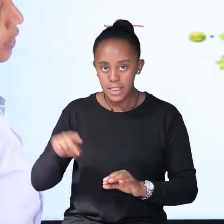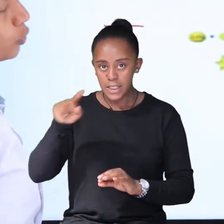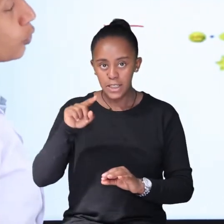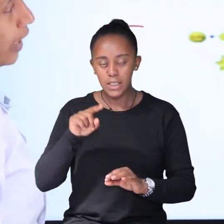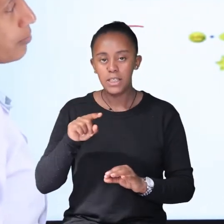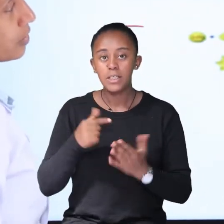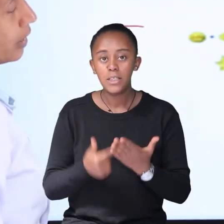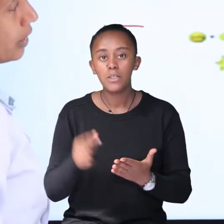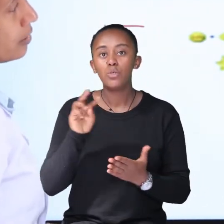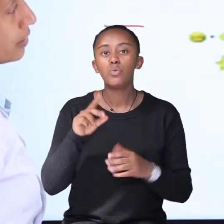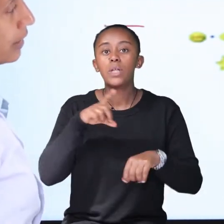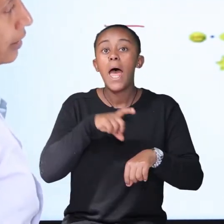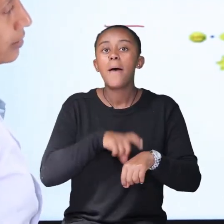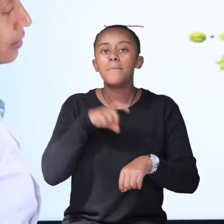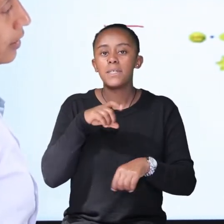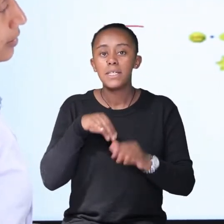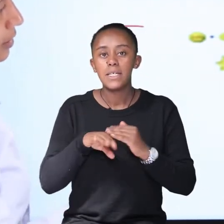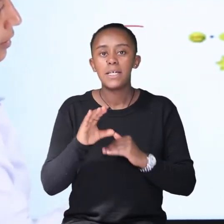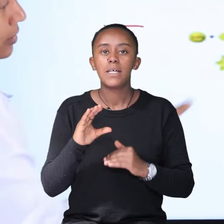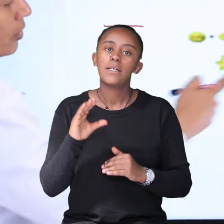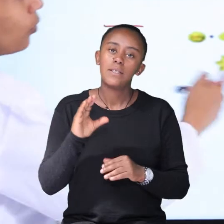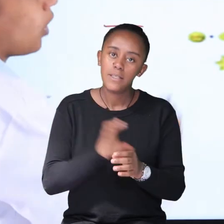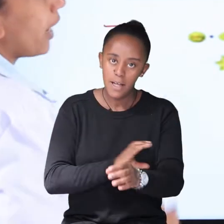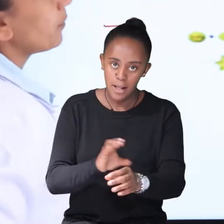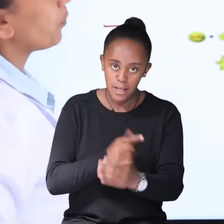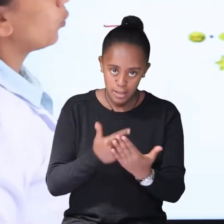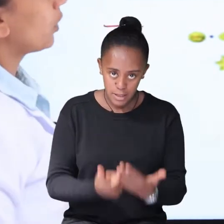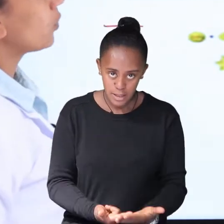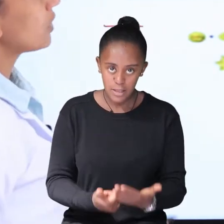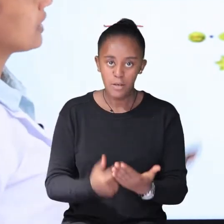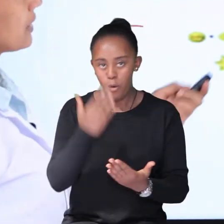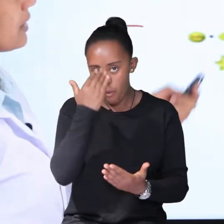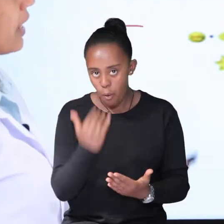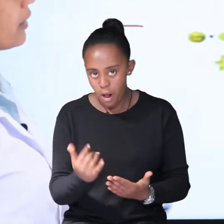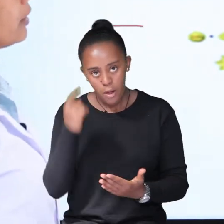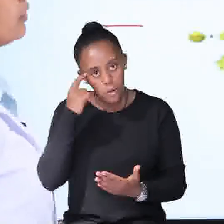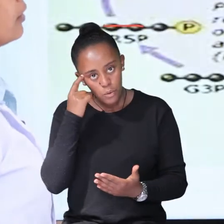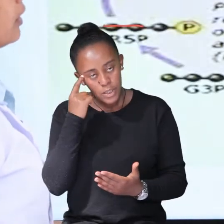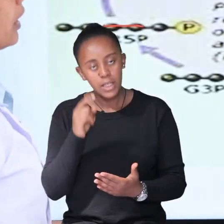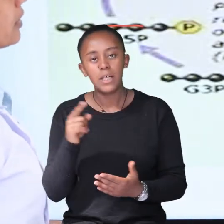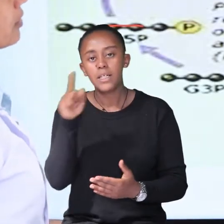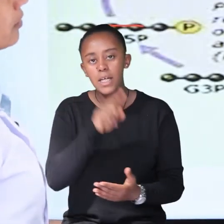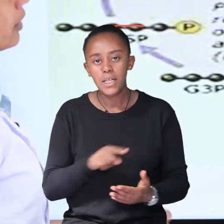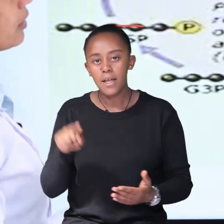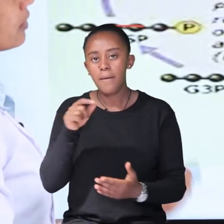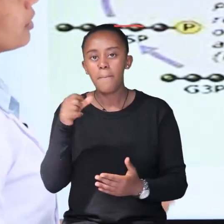undergo 2 times in cells. This is why we consider the cycle as taking the